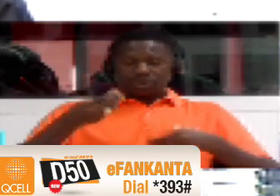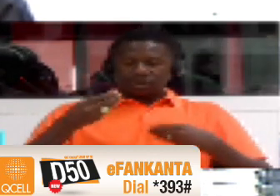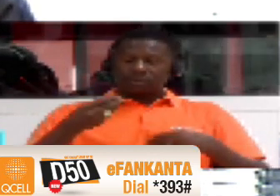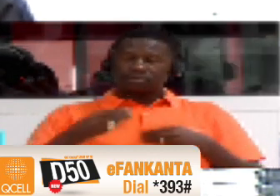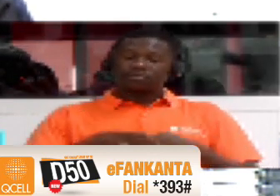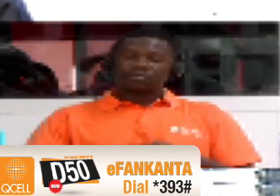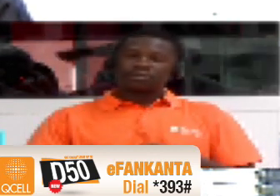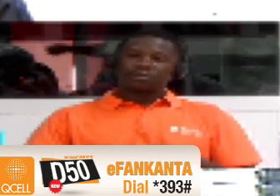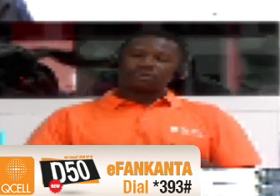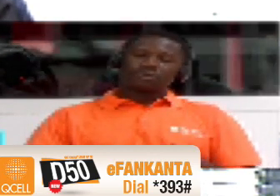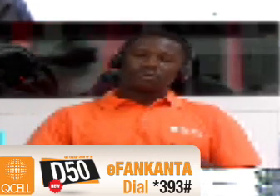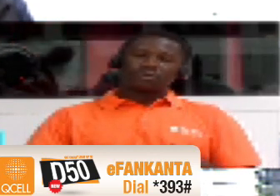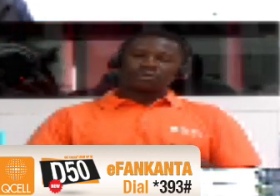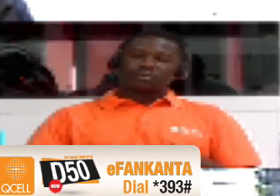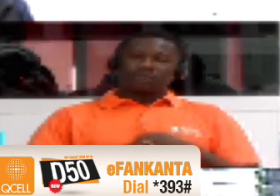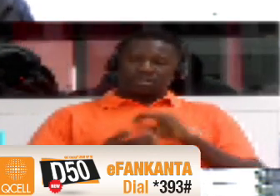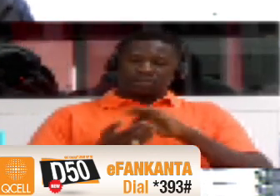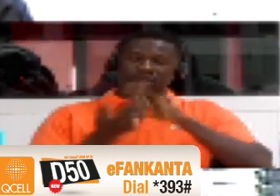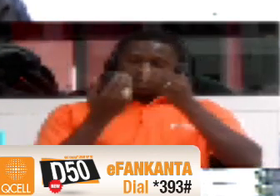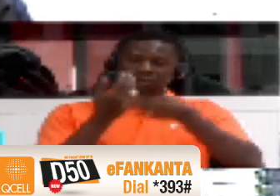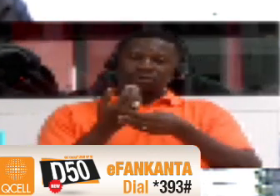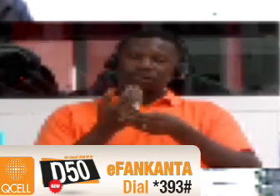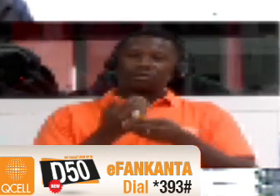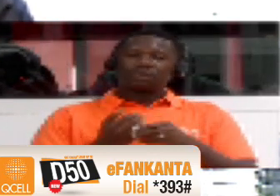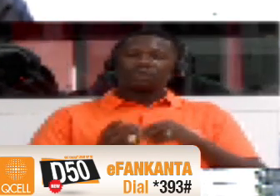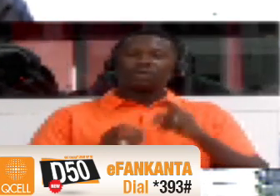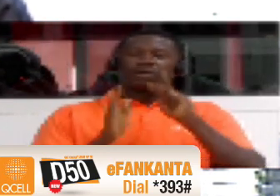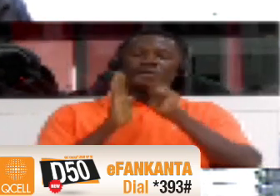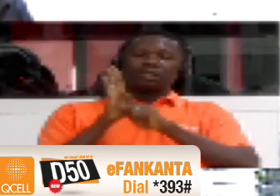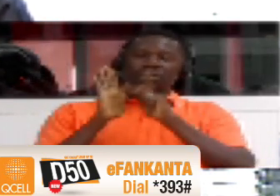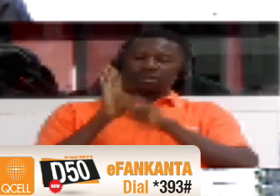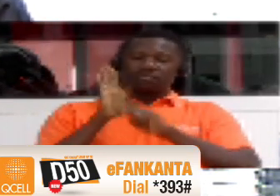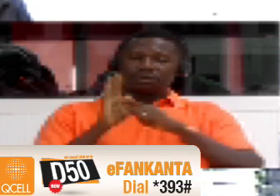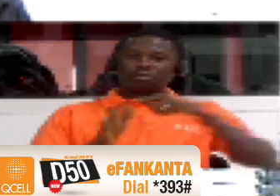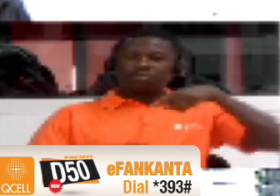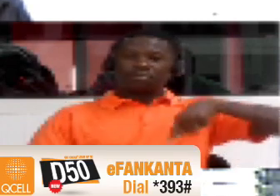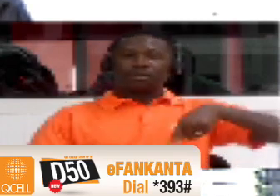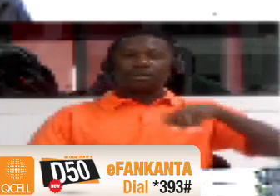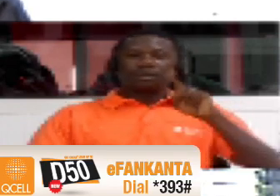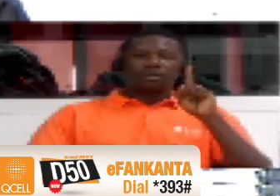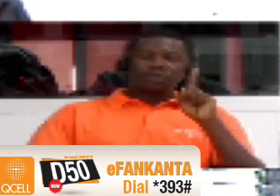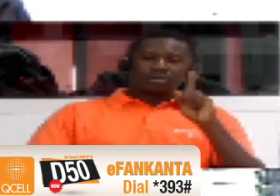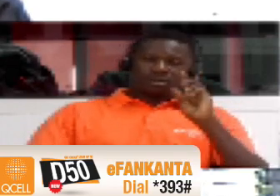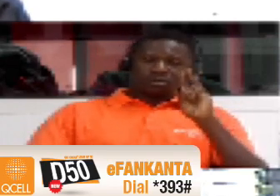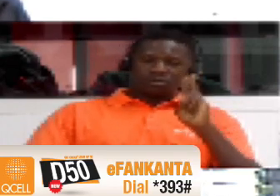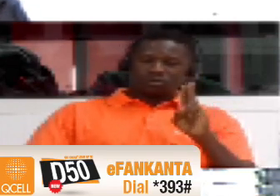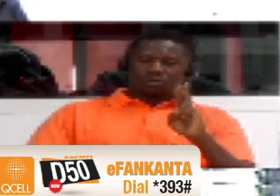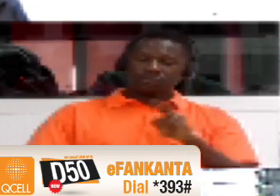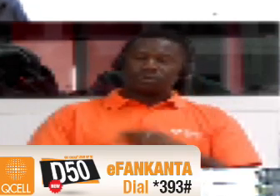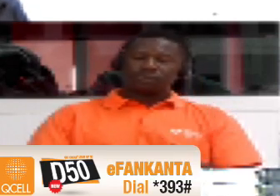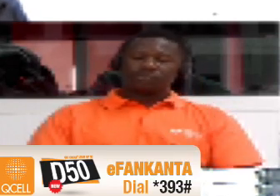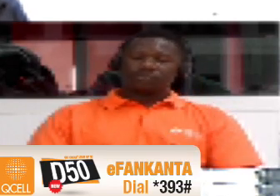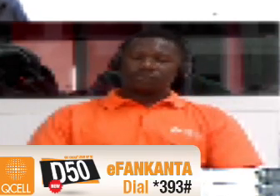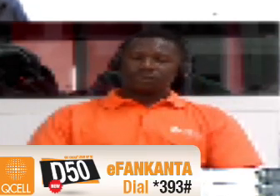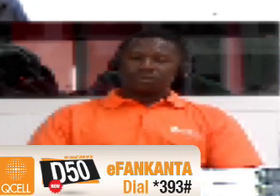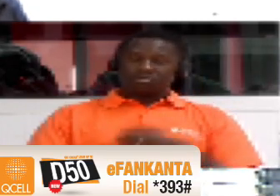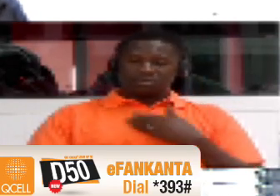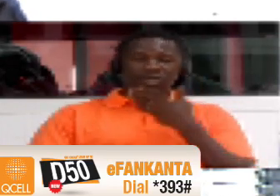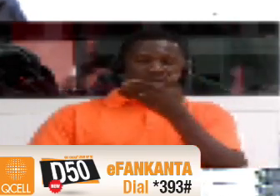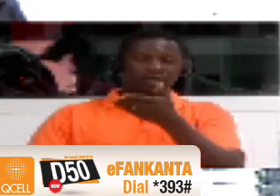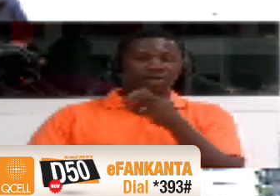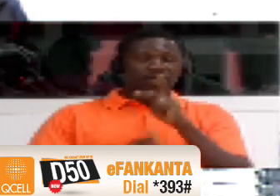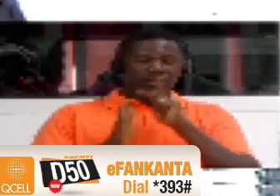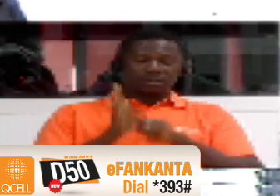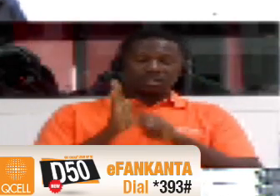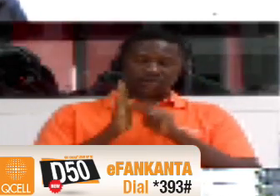out. In Samba Kanifin PIU. And then I was taken to the Kanifin PIU. Kanifin PIU, kabrin